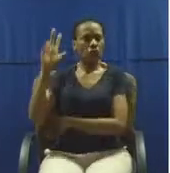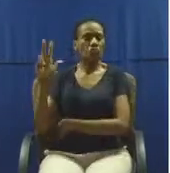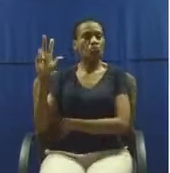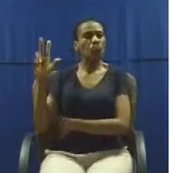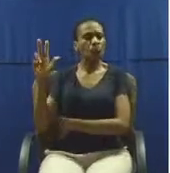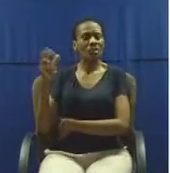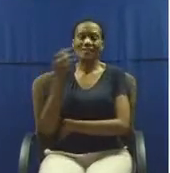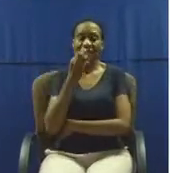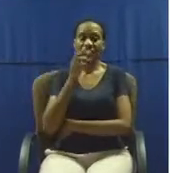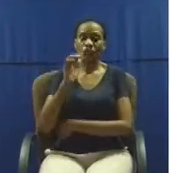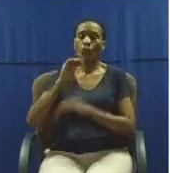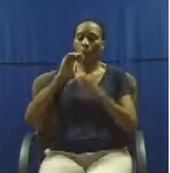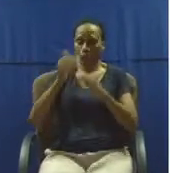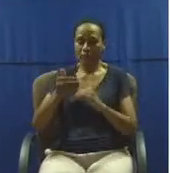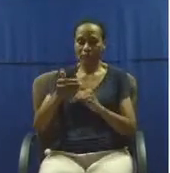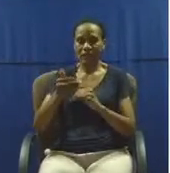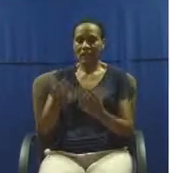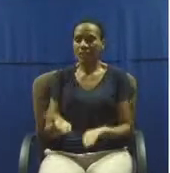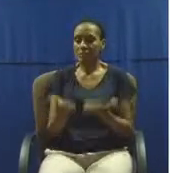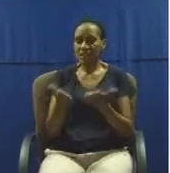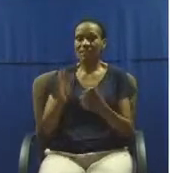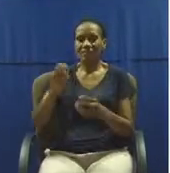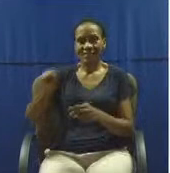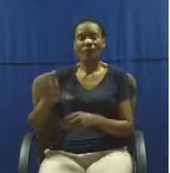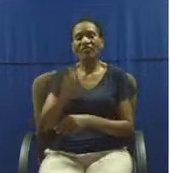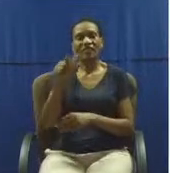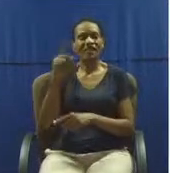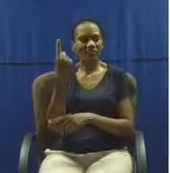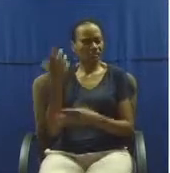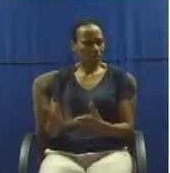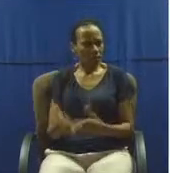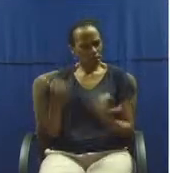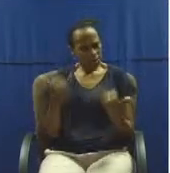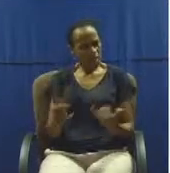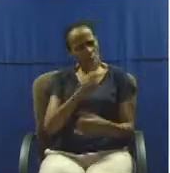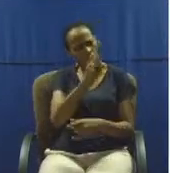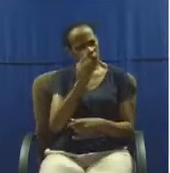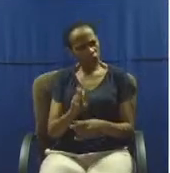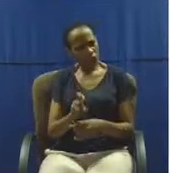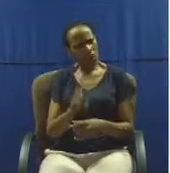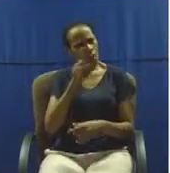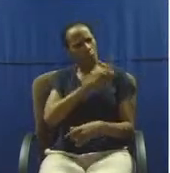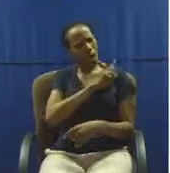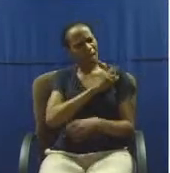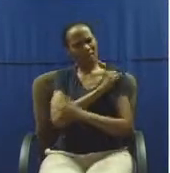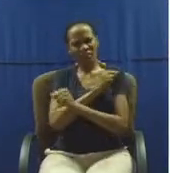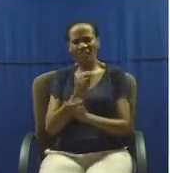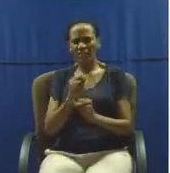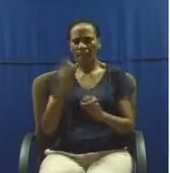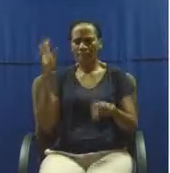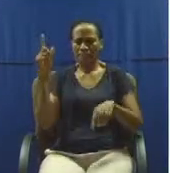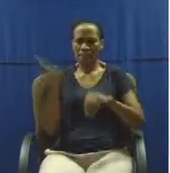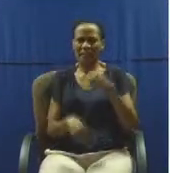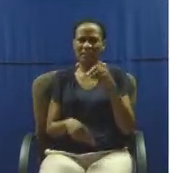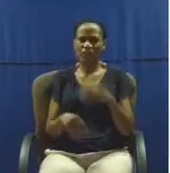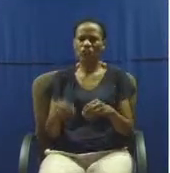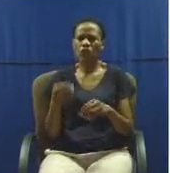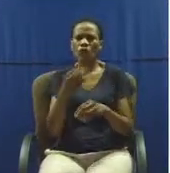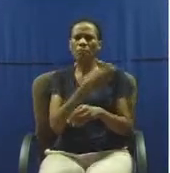Africa first. And so the question that I must ask you today is, why won't you take action against ministers who are